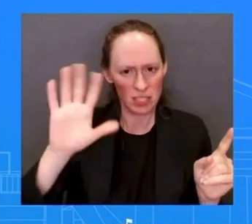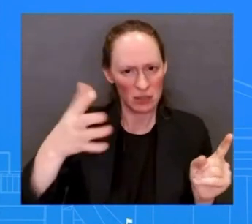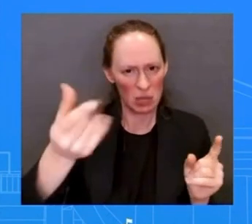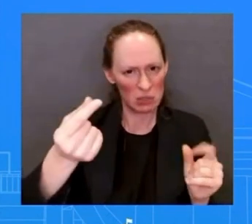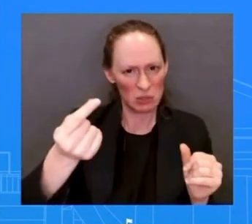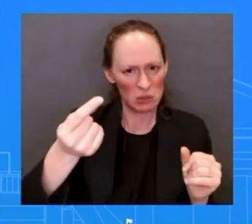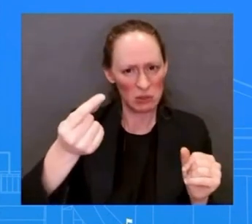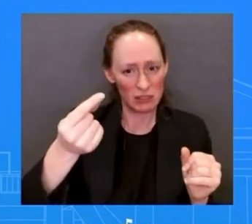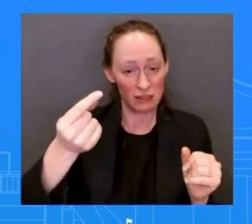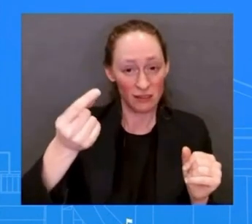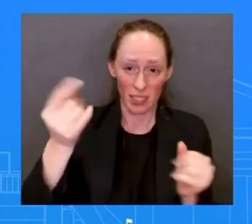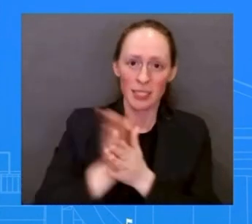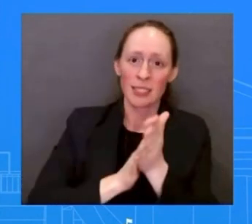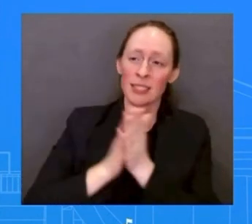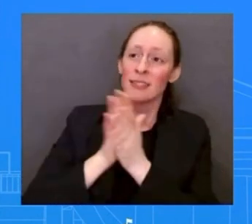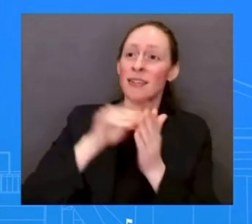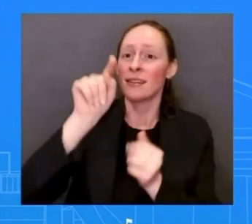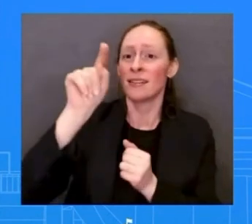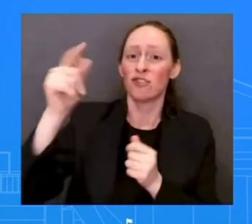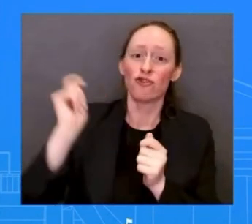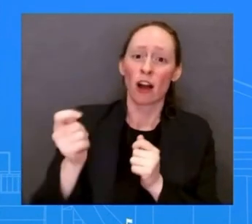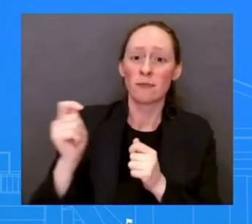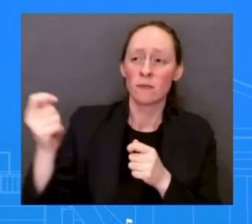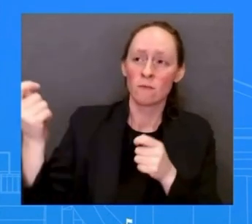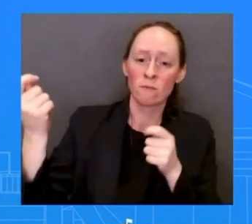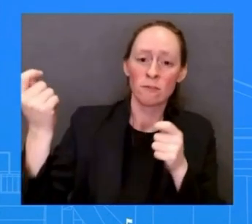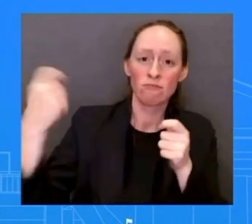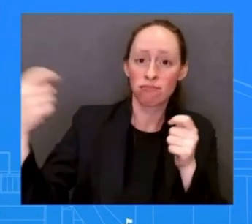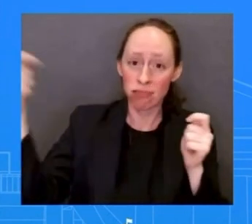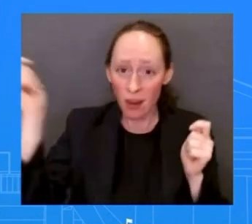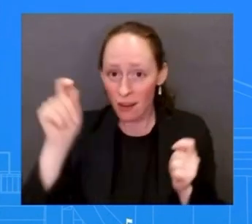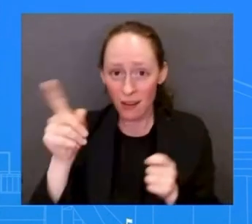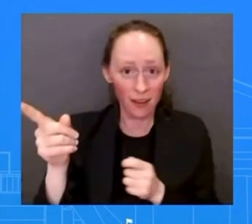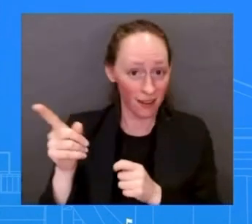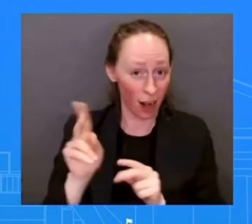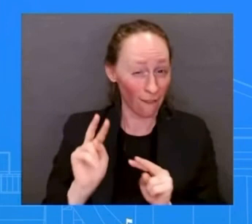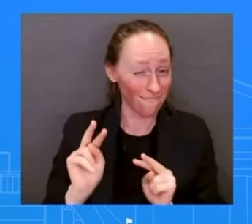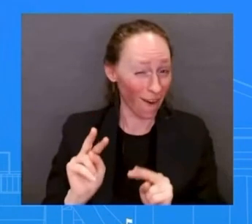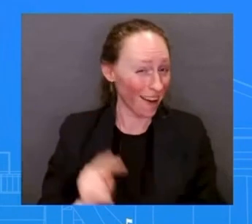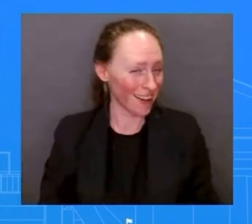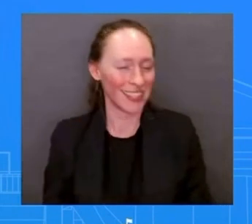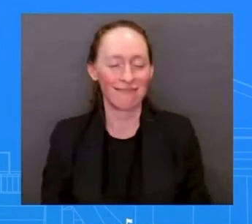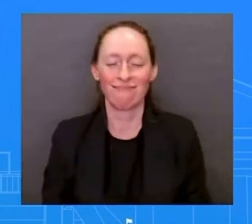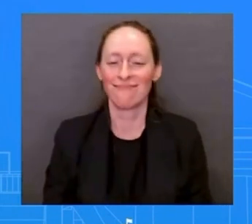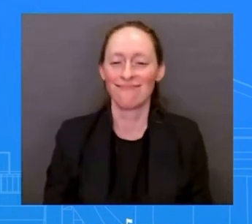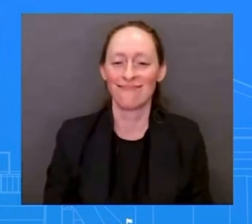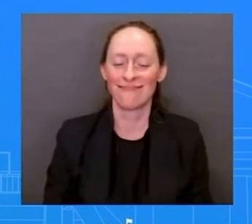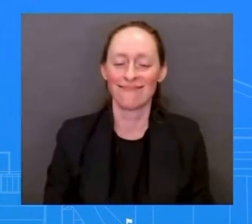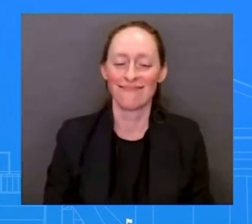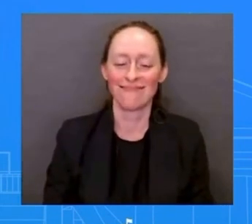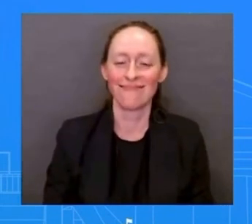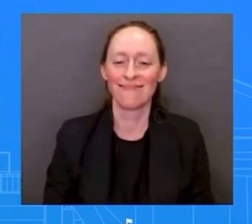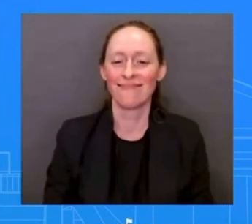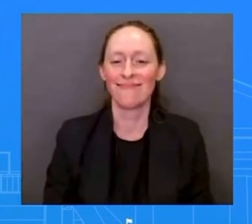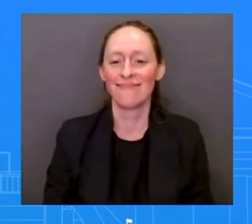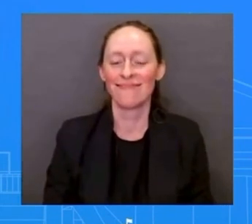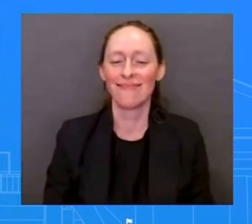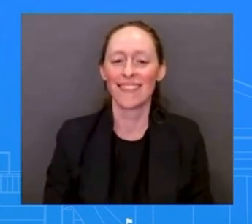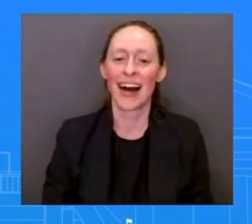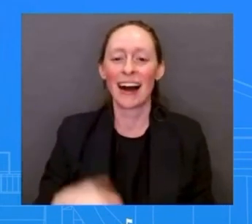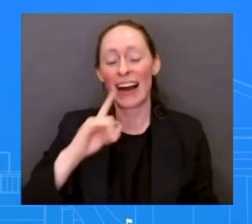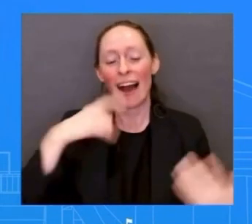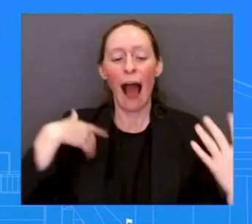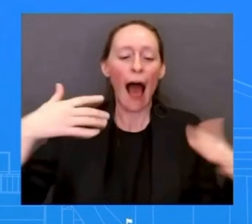as you know, and I talked about this a little bit during the gaggle yesterday, which was you all were asking me about the commission that the president was very